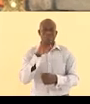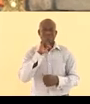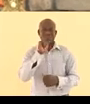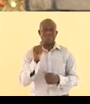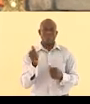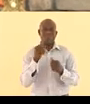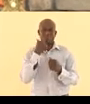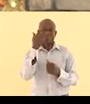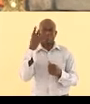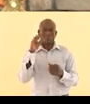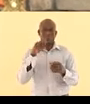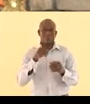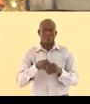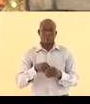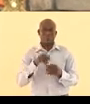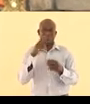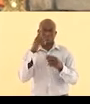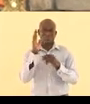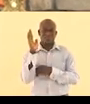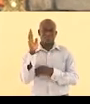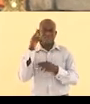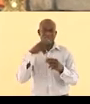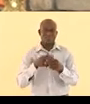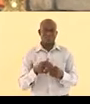not saying it in God's name.